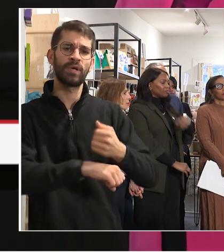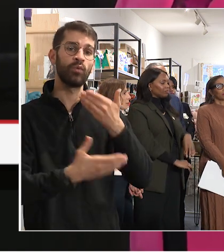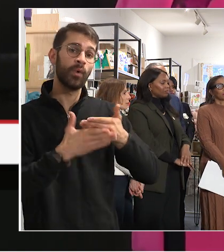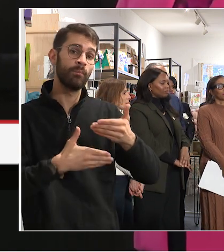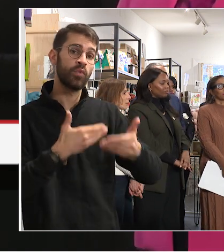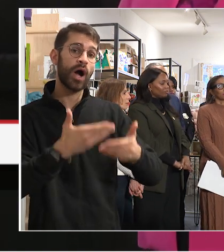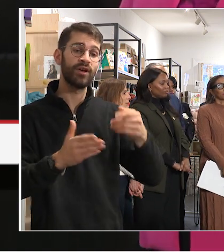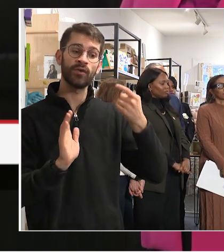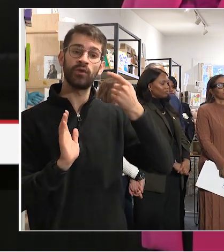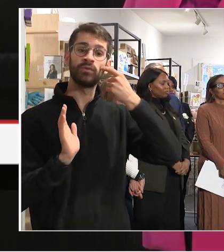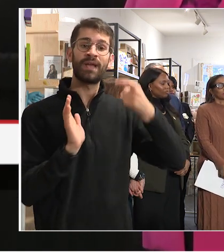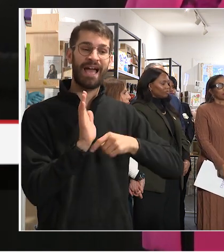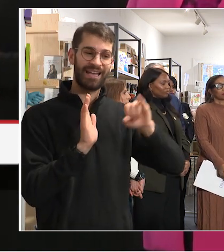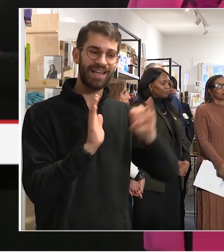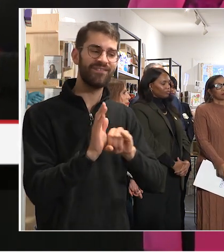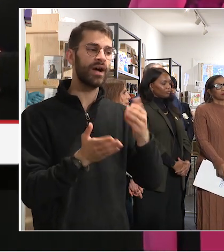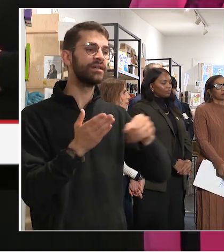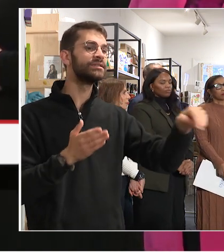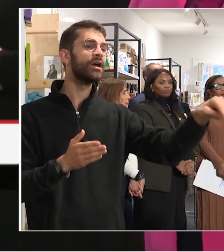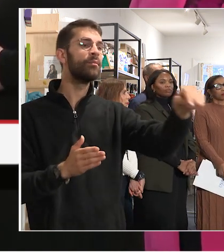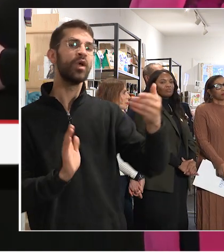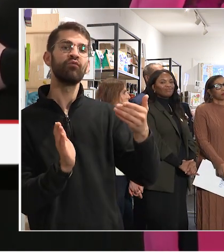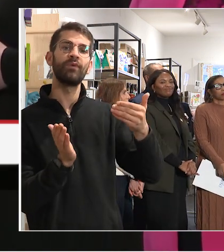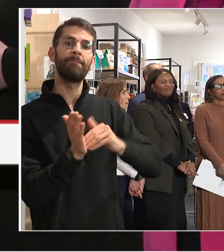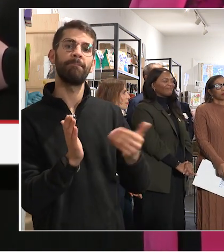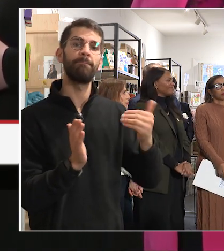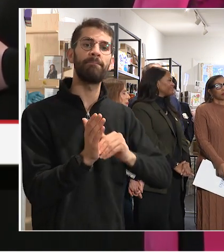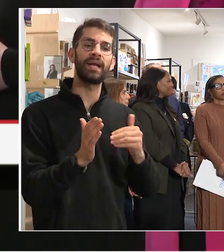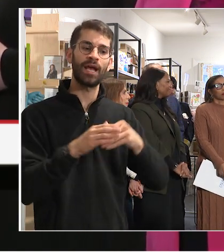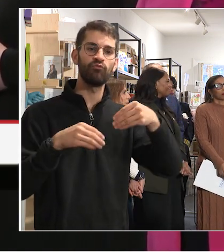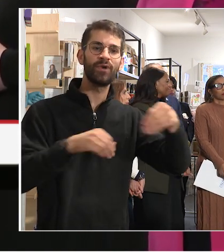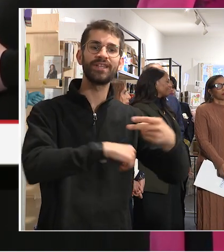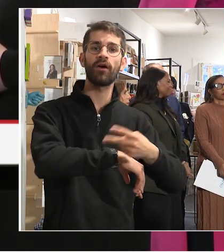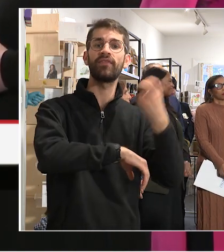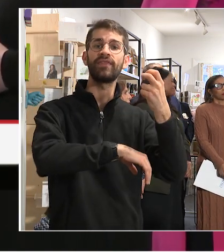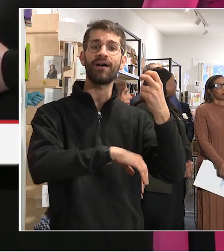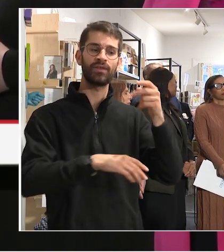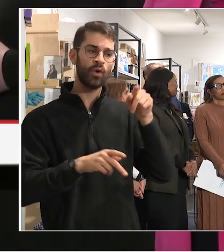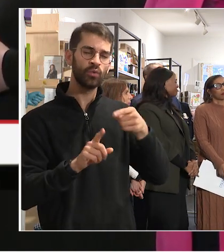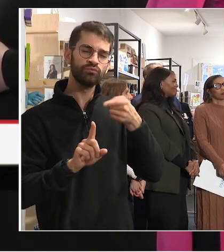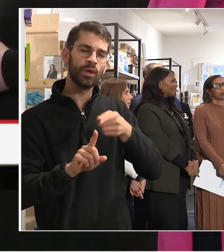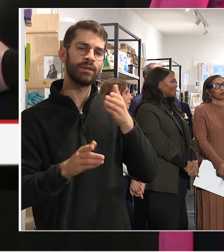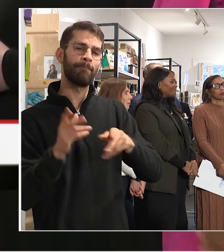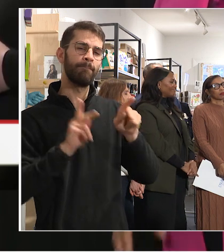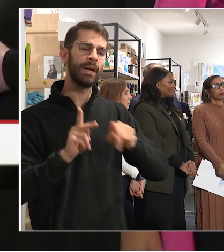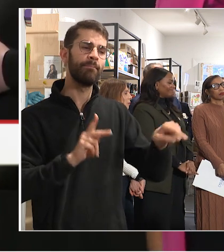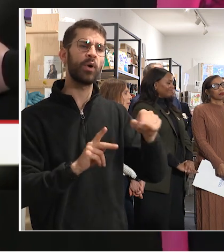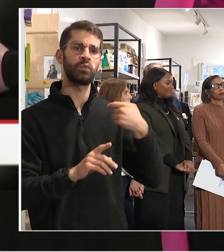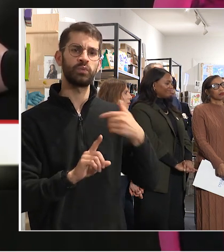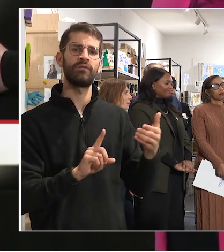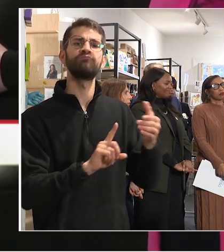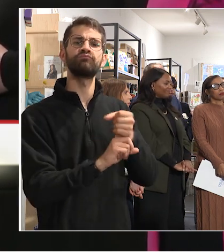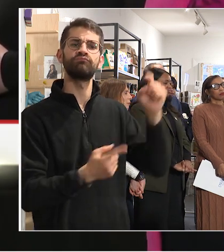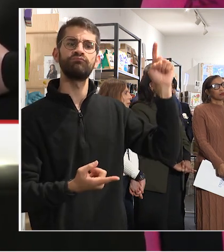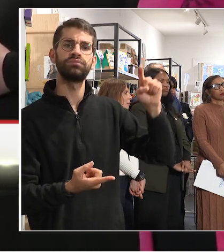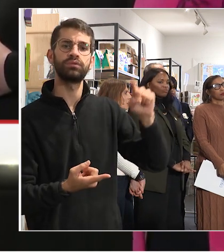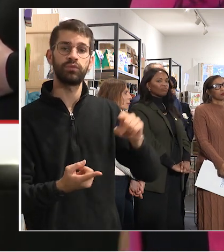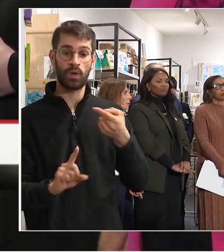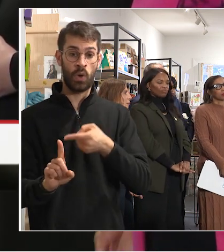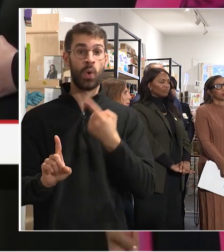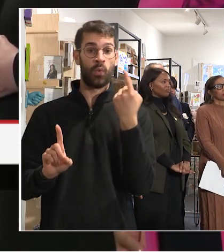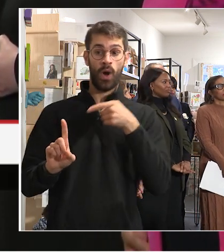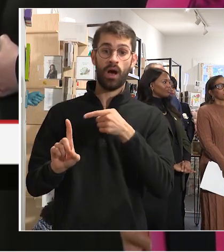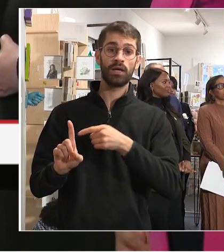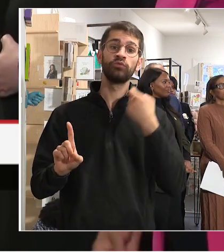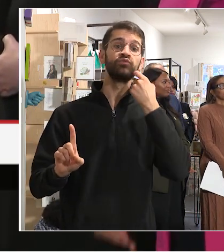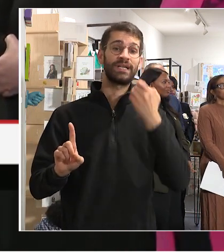and arresting repeat retail theft offenders. In one case here in our 2nd district, we arrested a suspect tied to 23